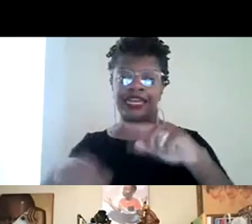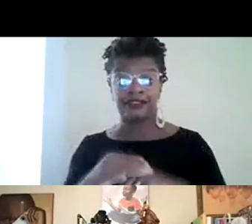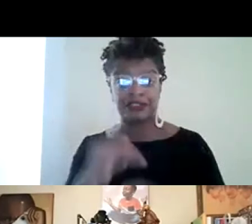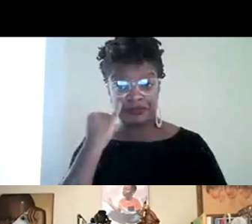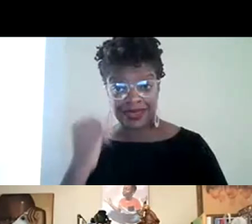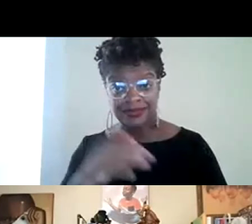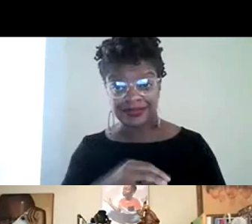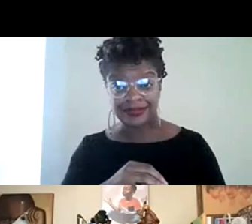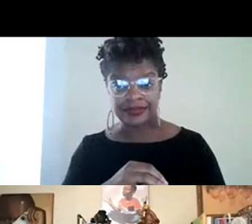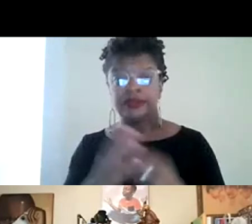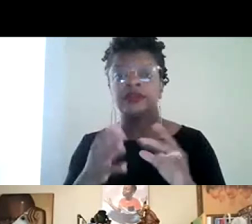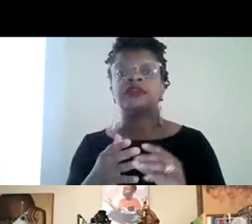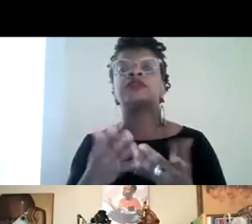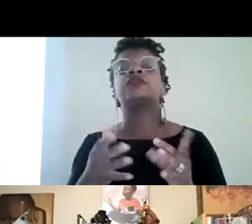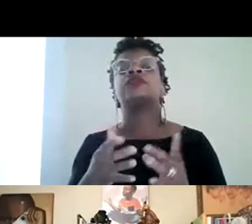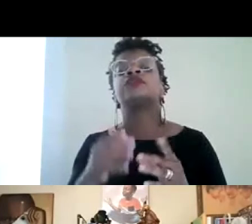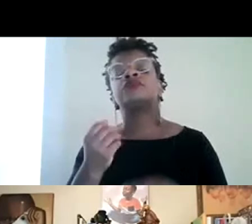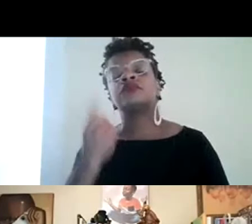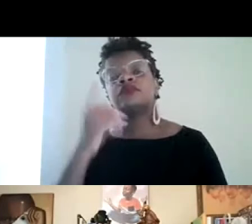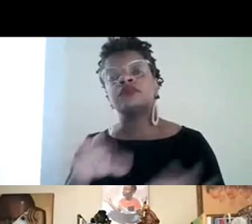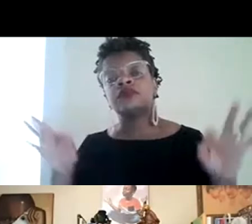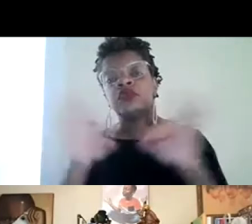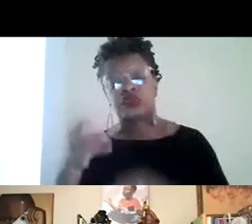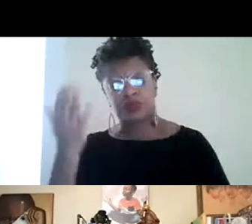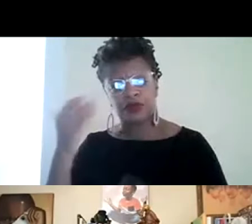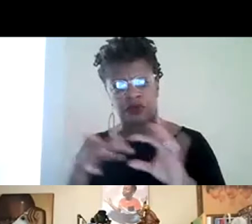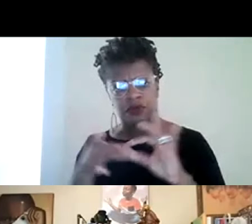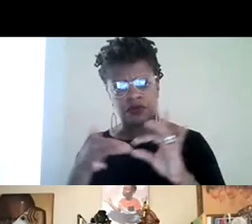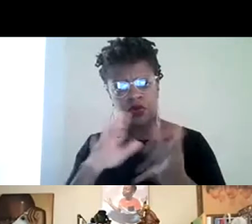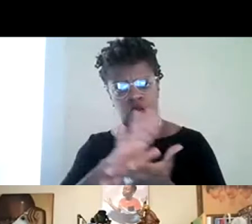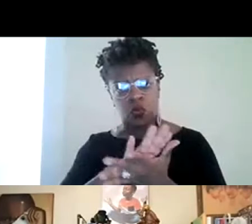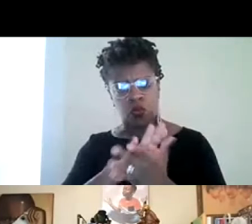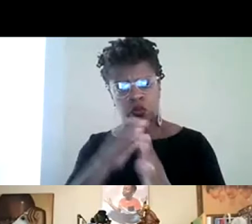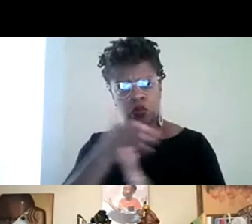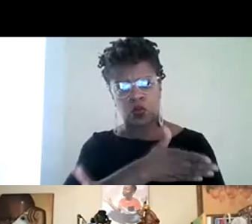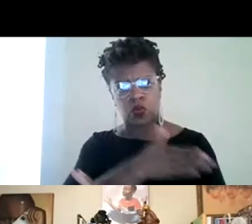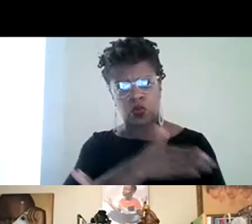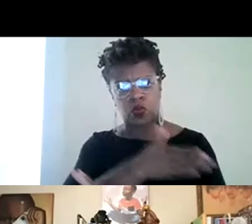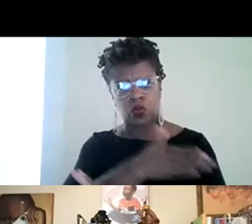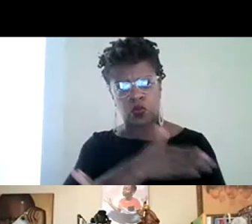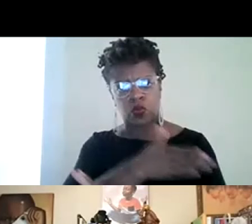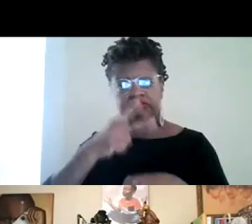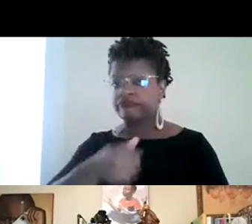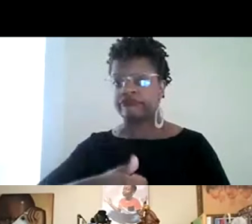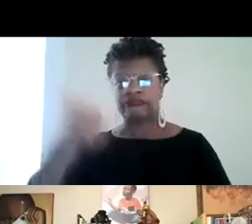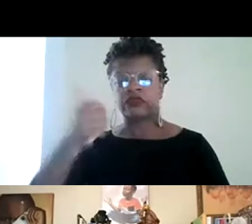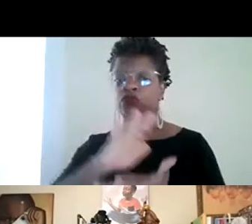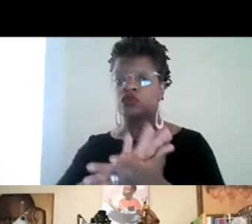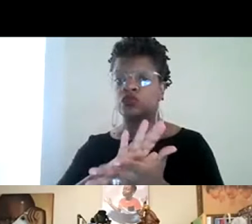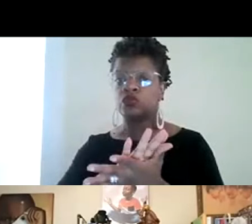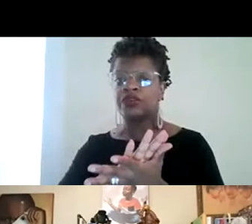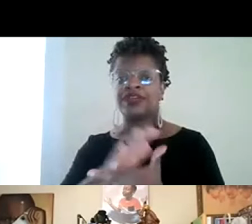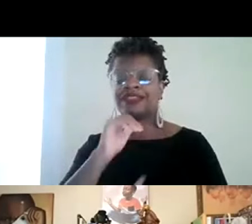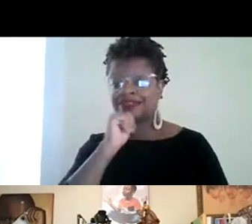these preschool expulsions that I mentioned earlier are not child behaviors, they are